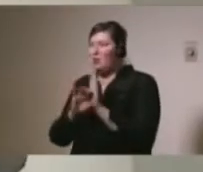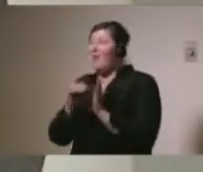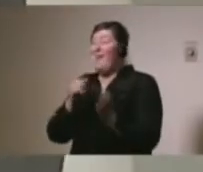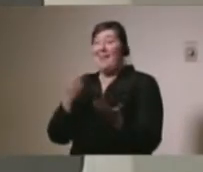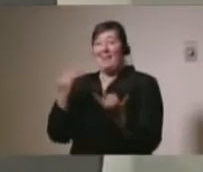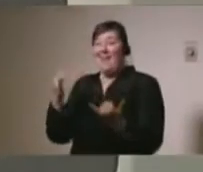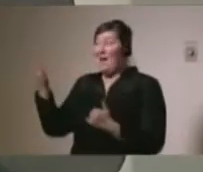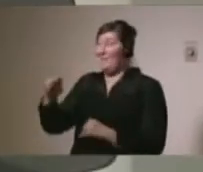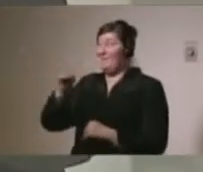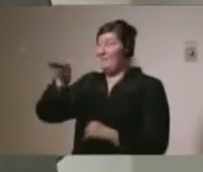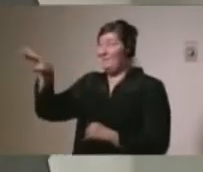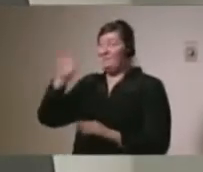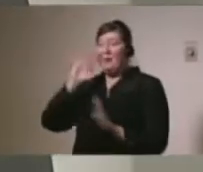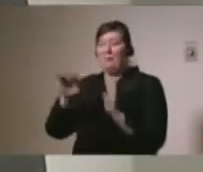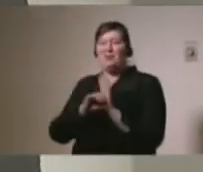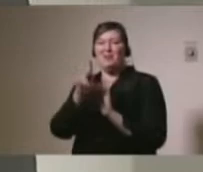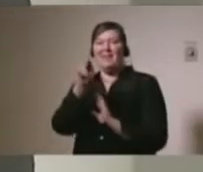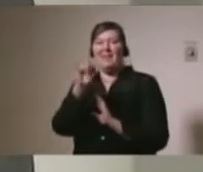Thank you.